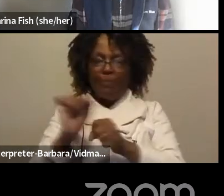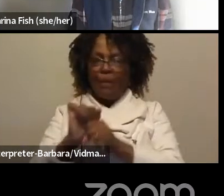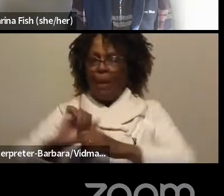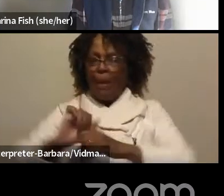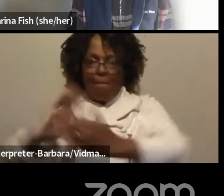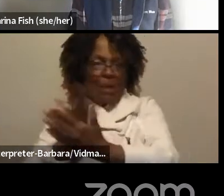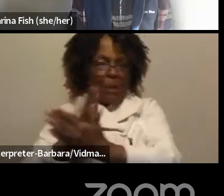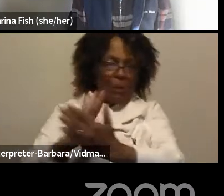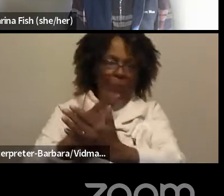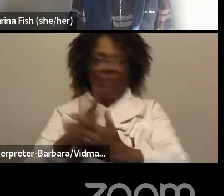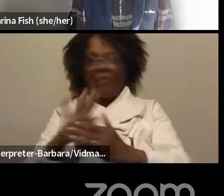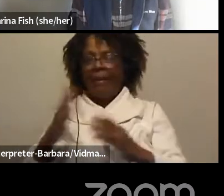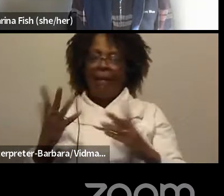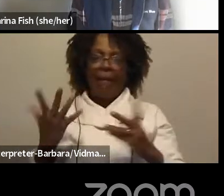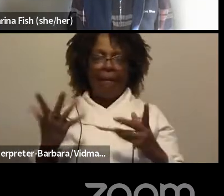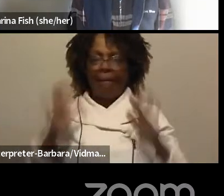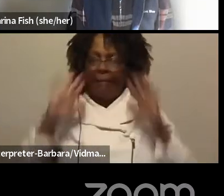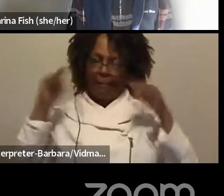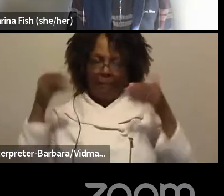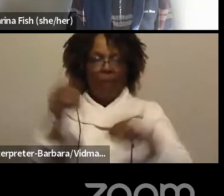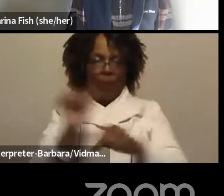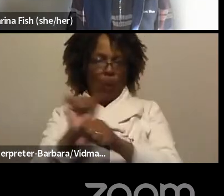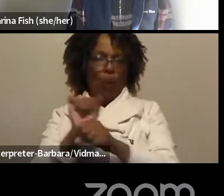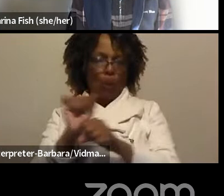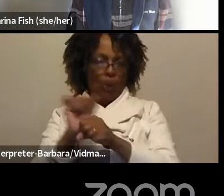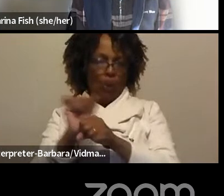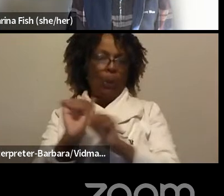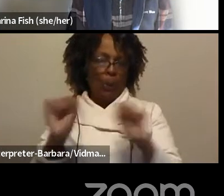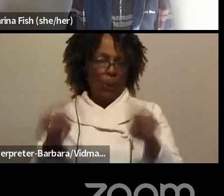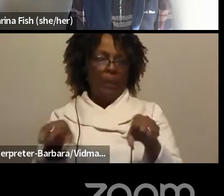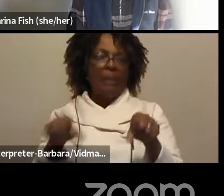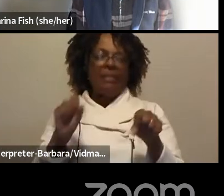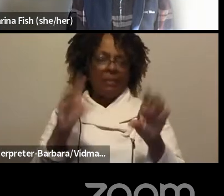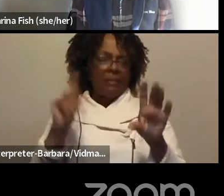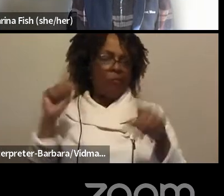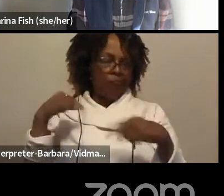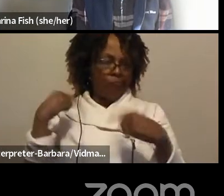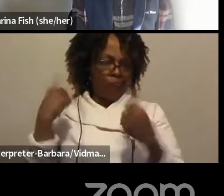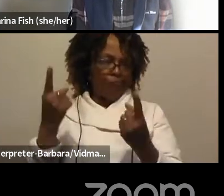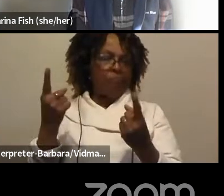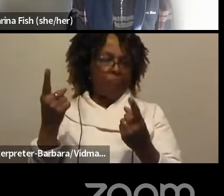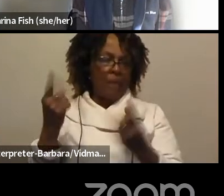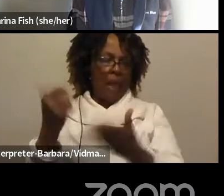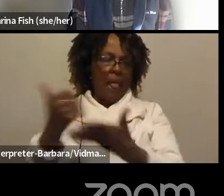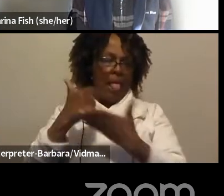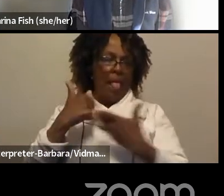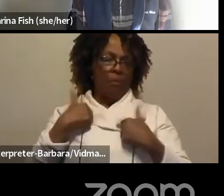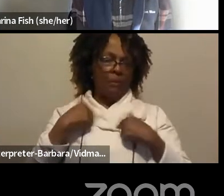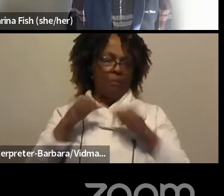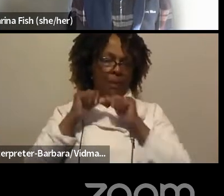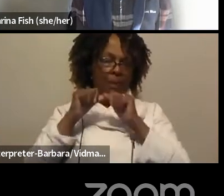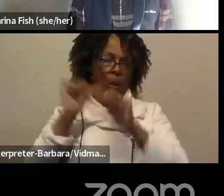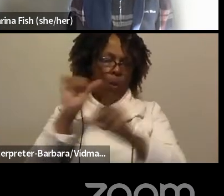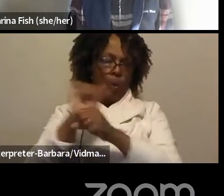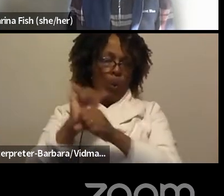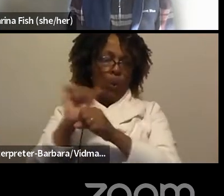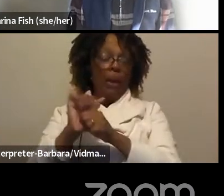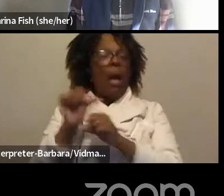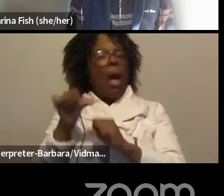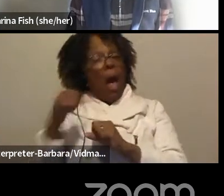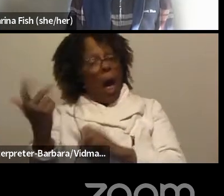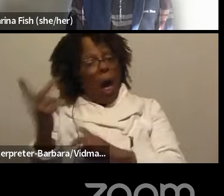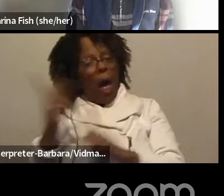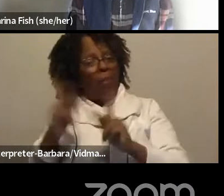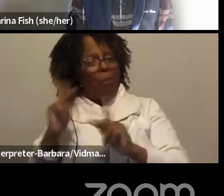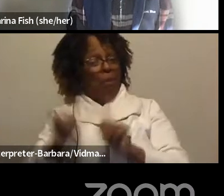this done. And that's worked for me so far. Some people like, going home early and working at